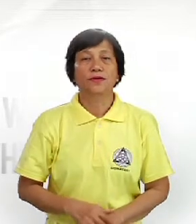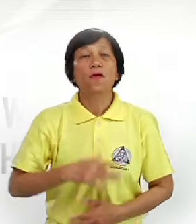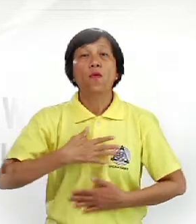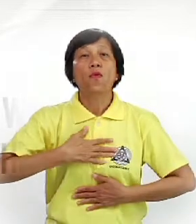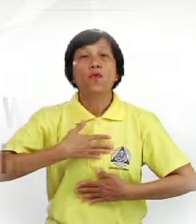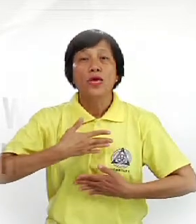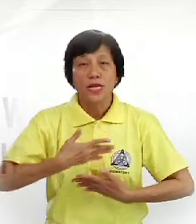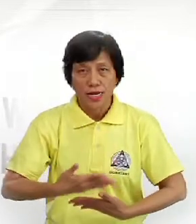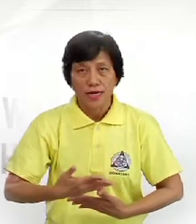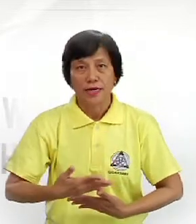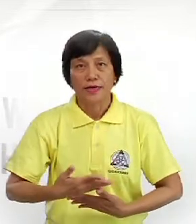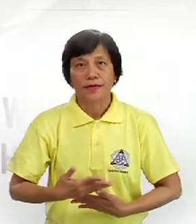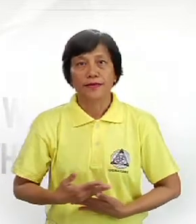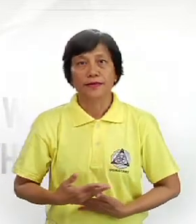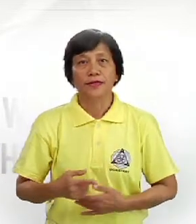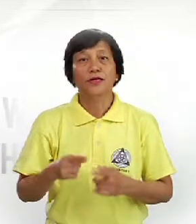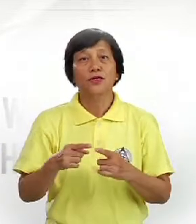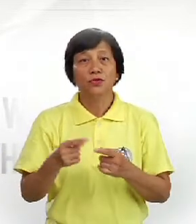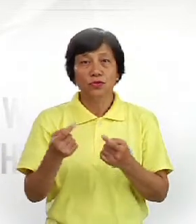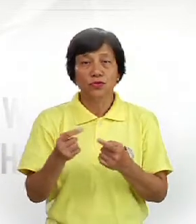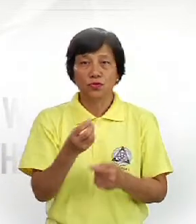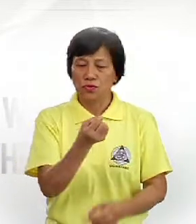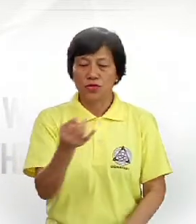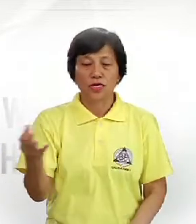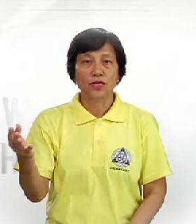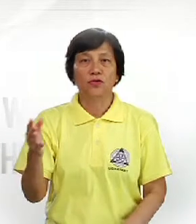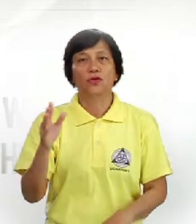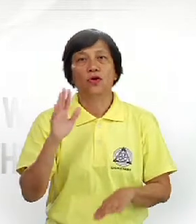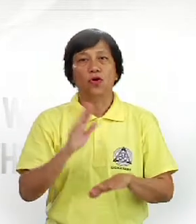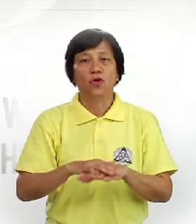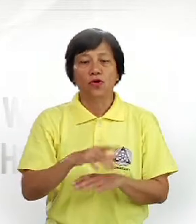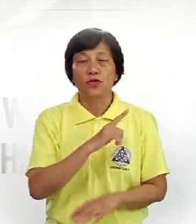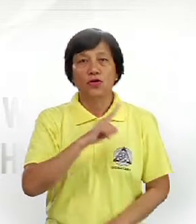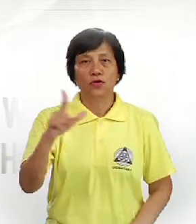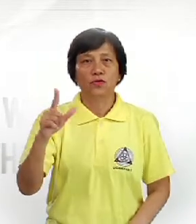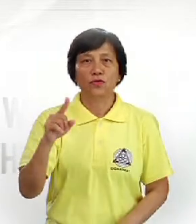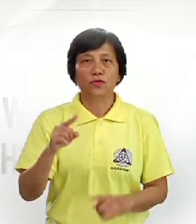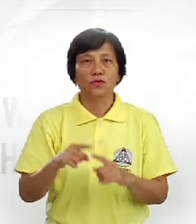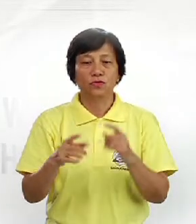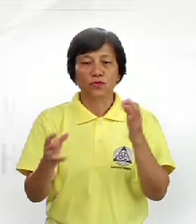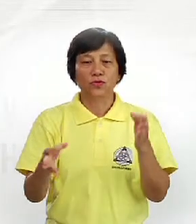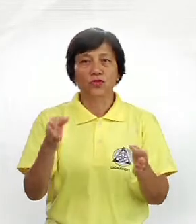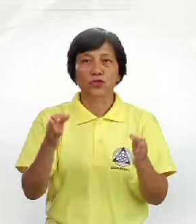willing to count on the Lord to judge him.